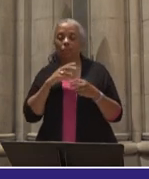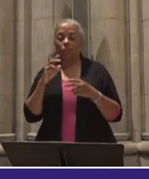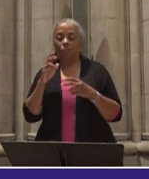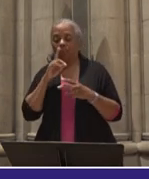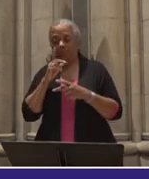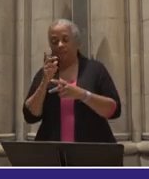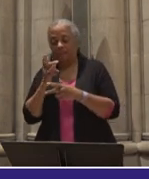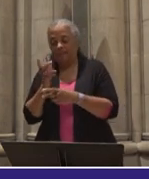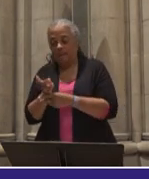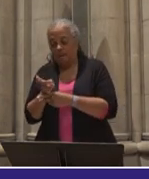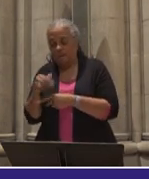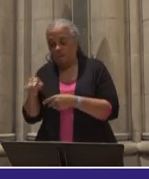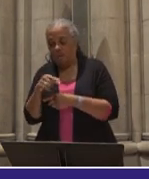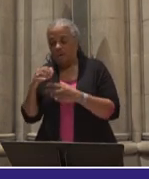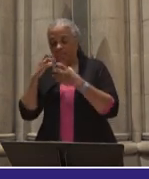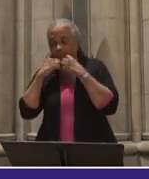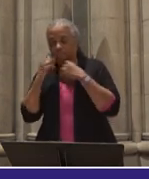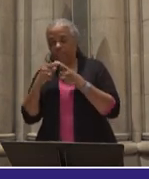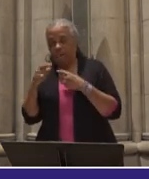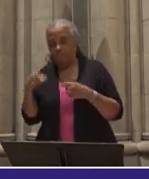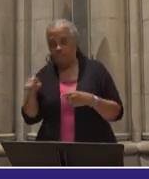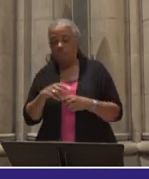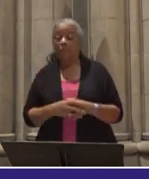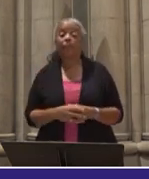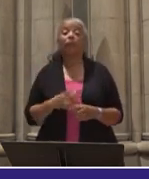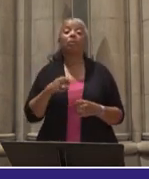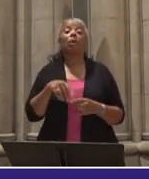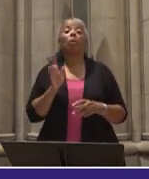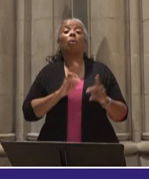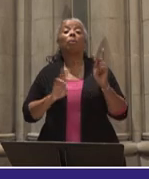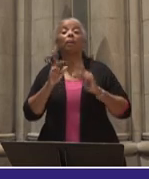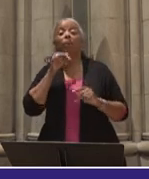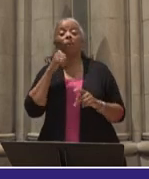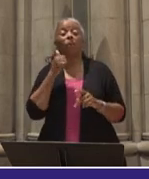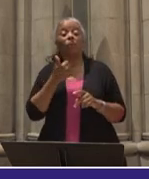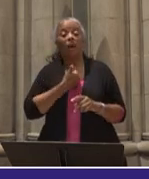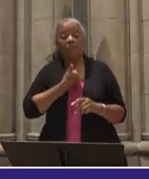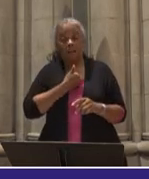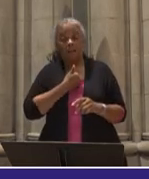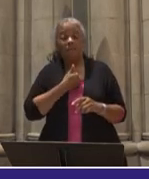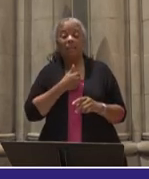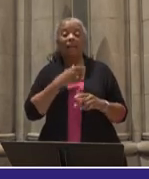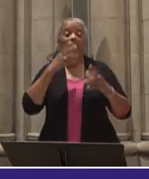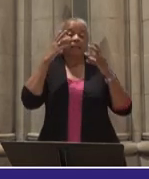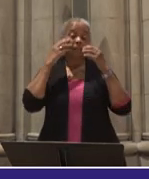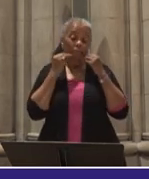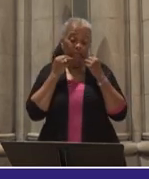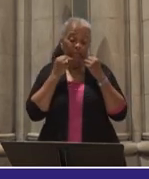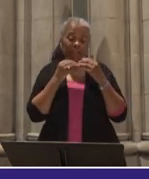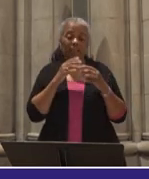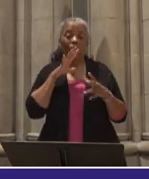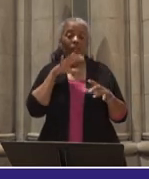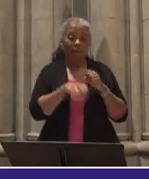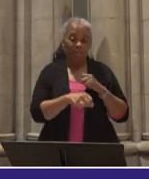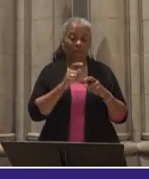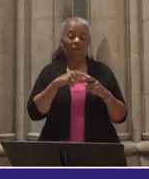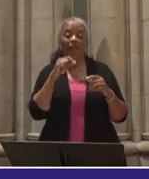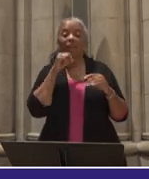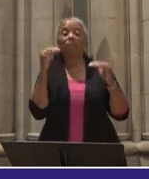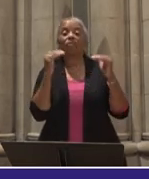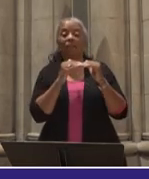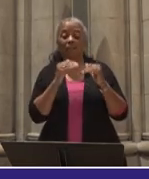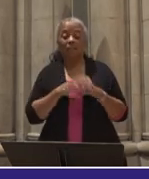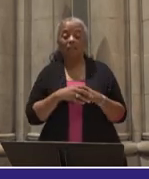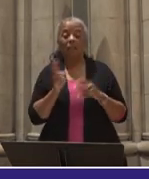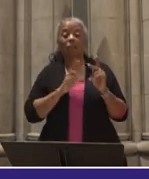so it is the case that those who experience the ravages of injustice, those on the margins and